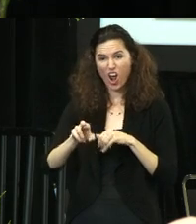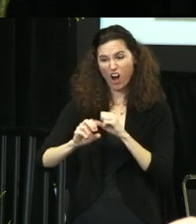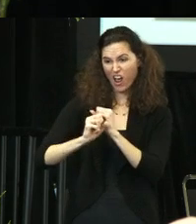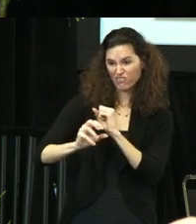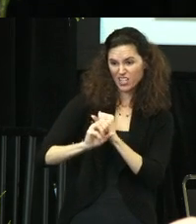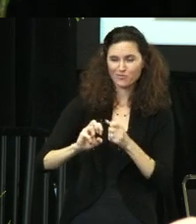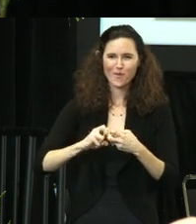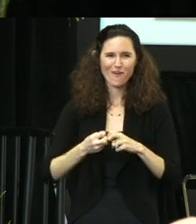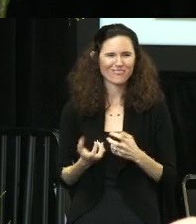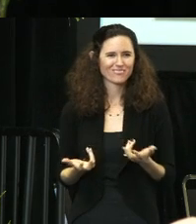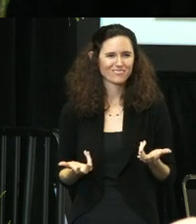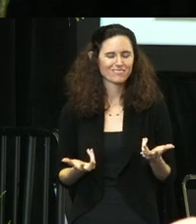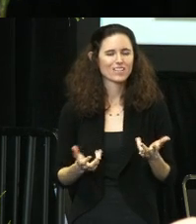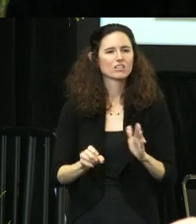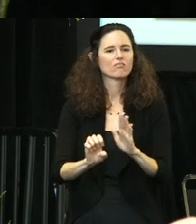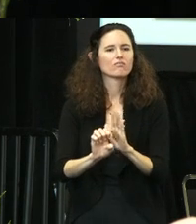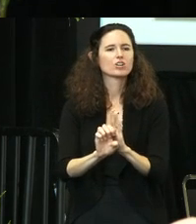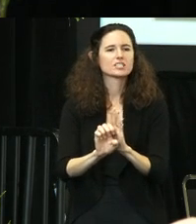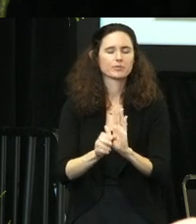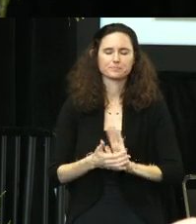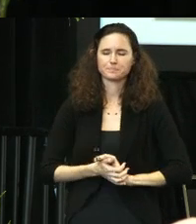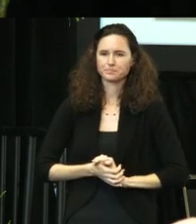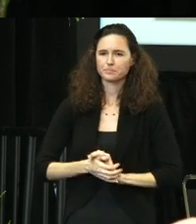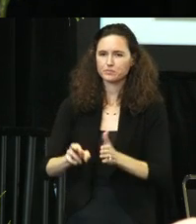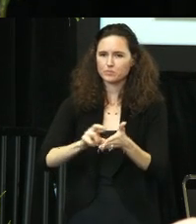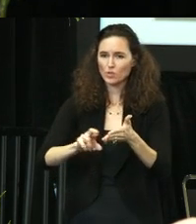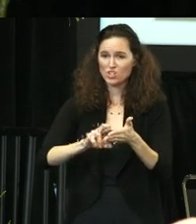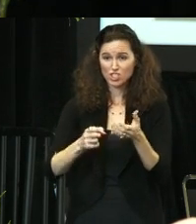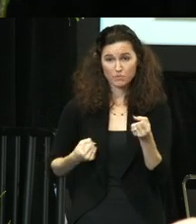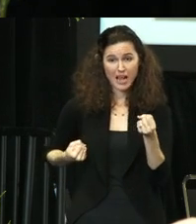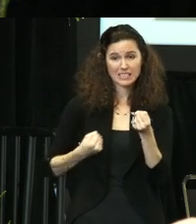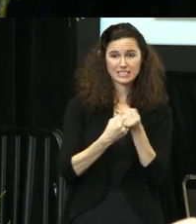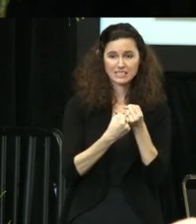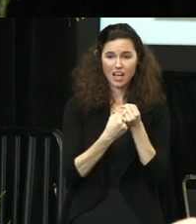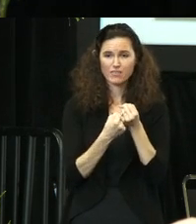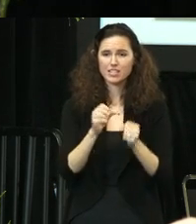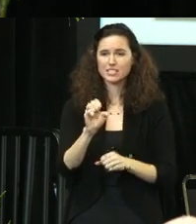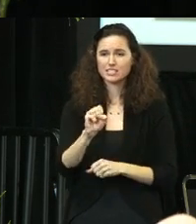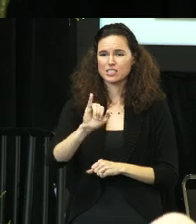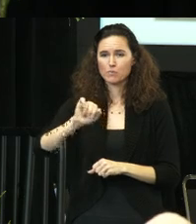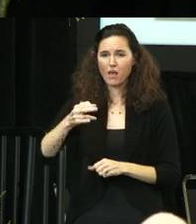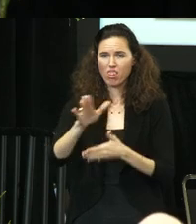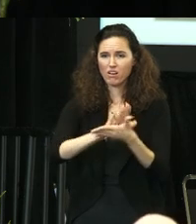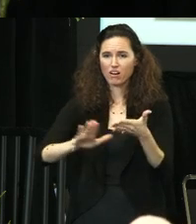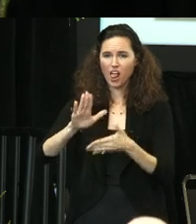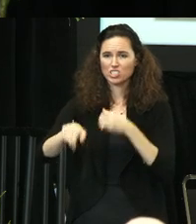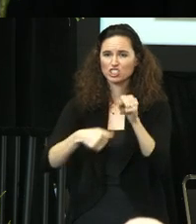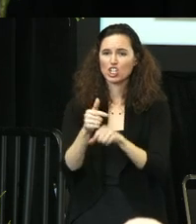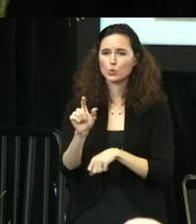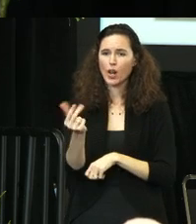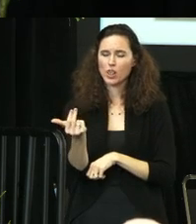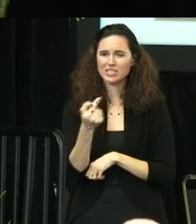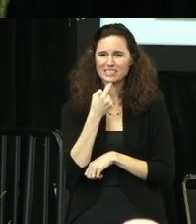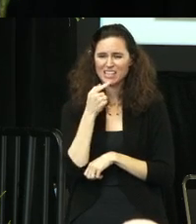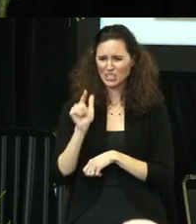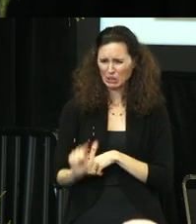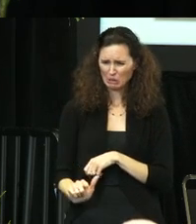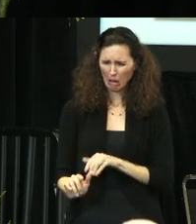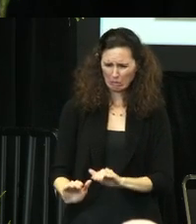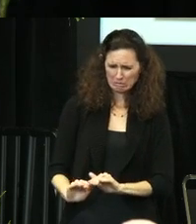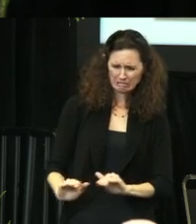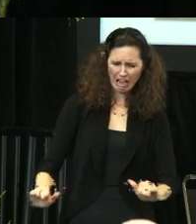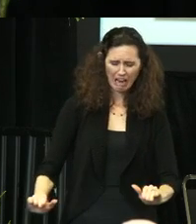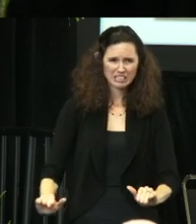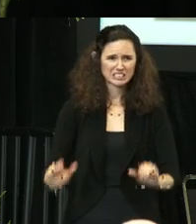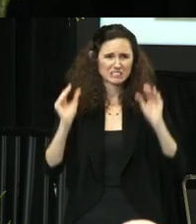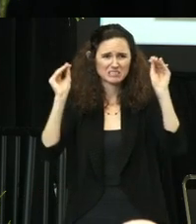And for example, the research backs this up. Smith College in 2013 said that the low status of teachers everywhere